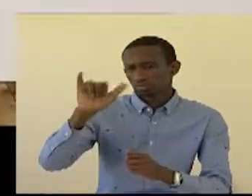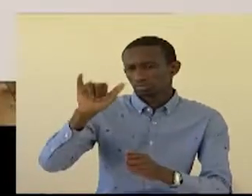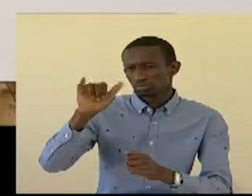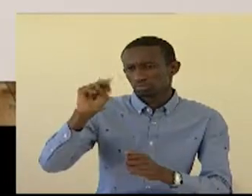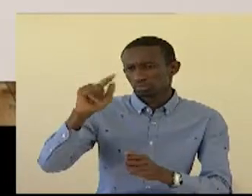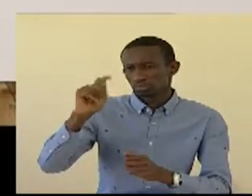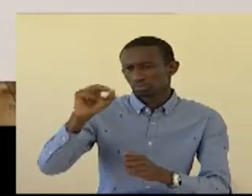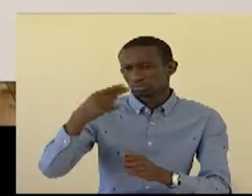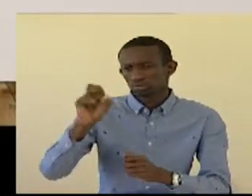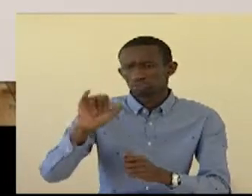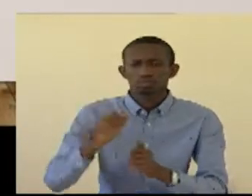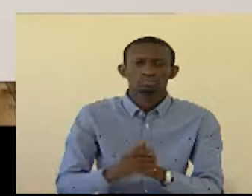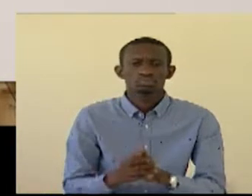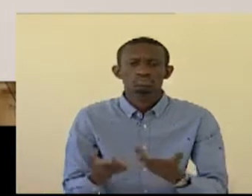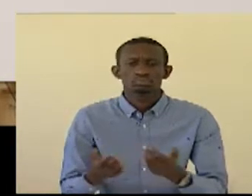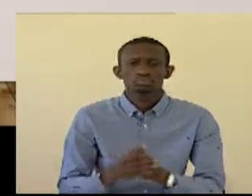and